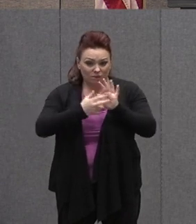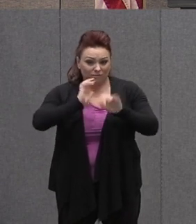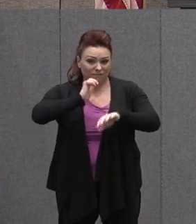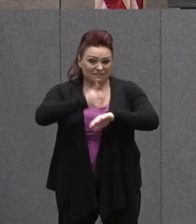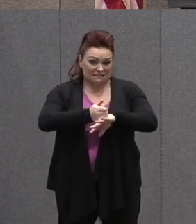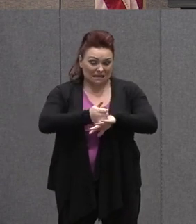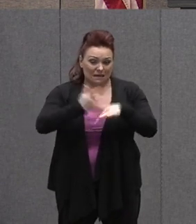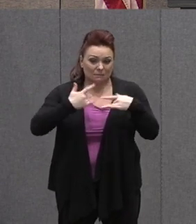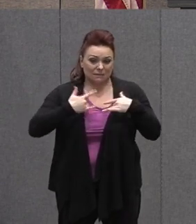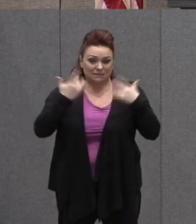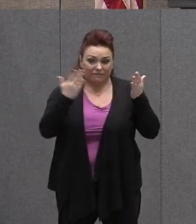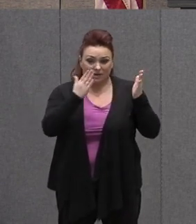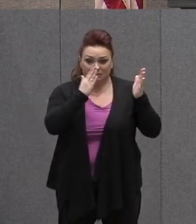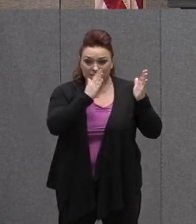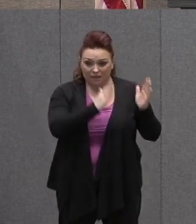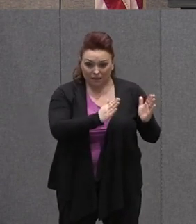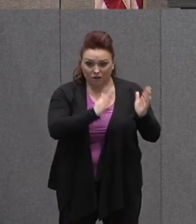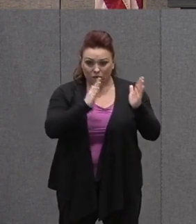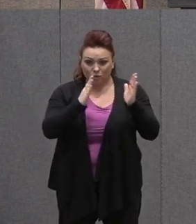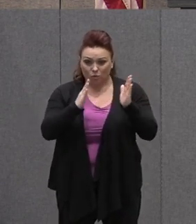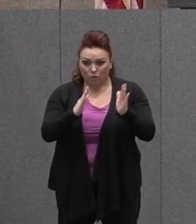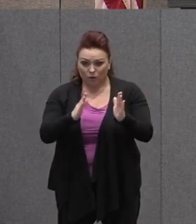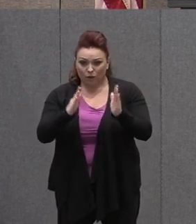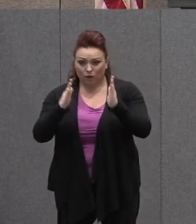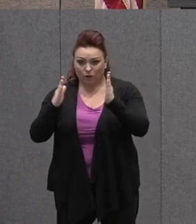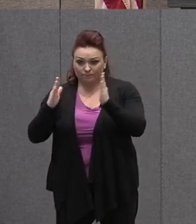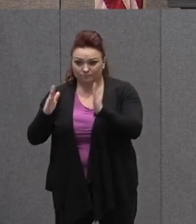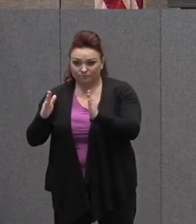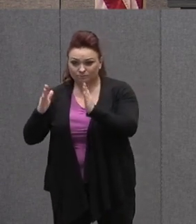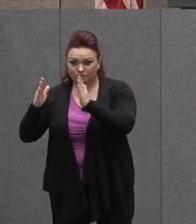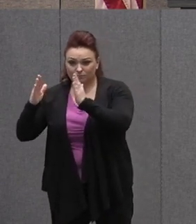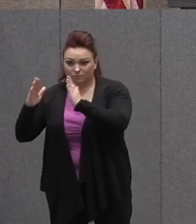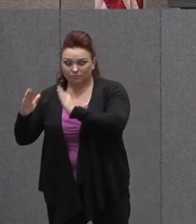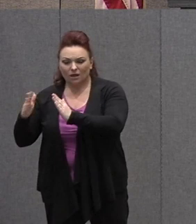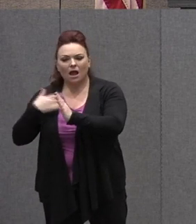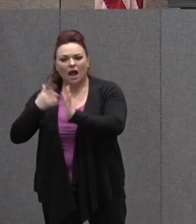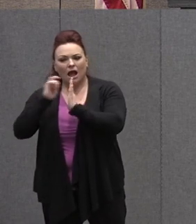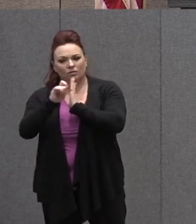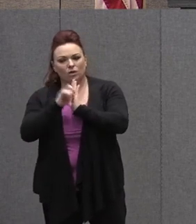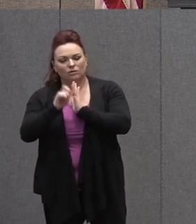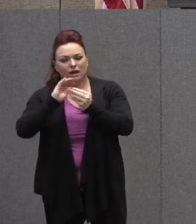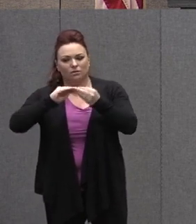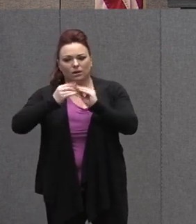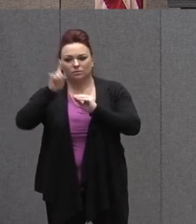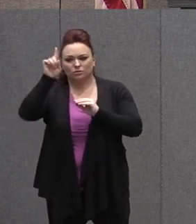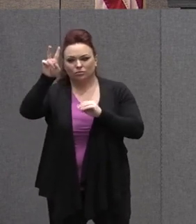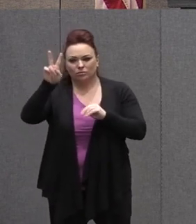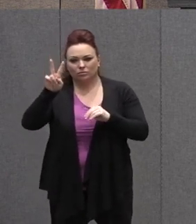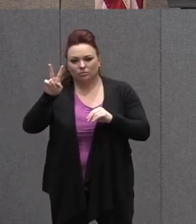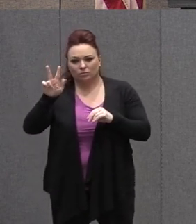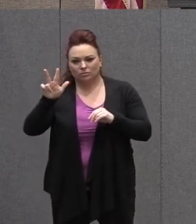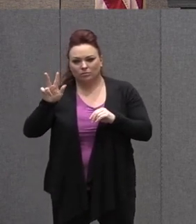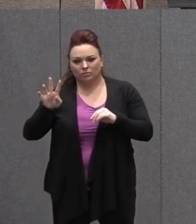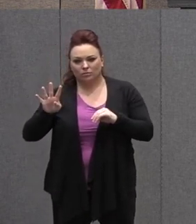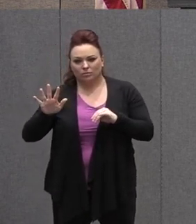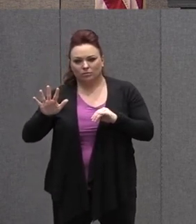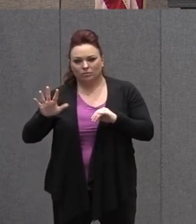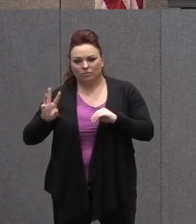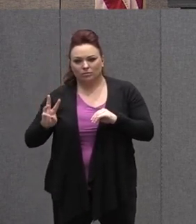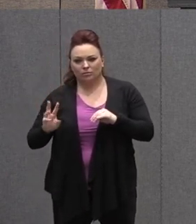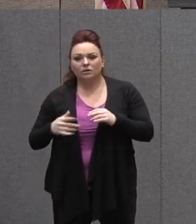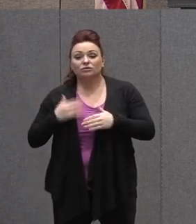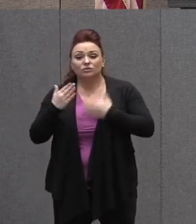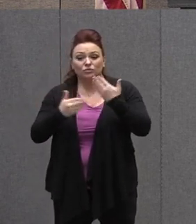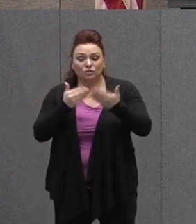I've written some numbers up here to help us put the story events in order. That's called sequencing. We're